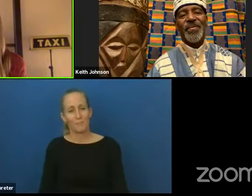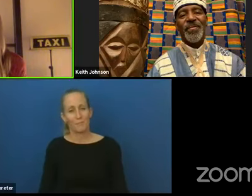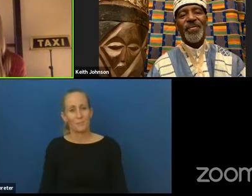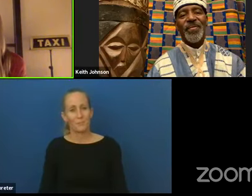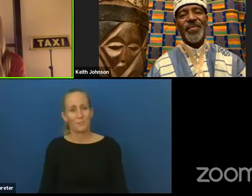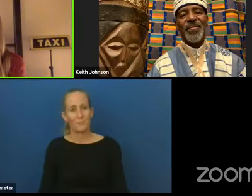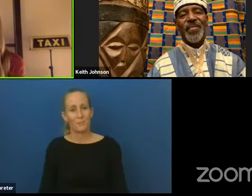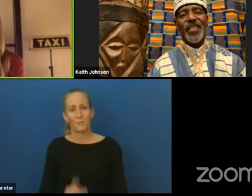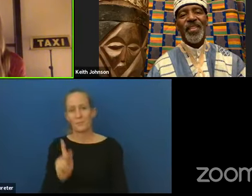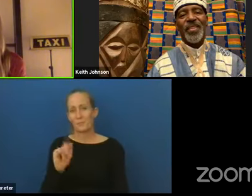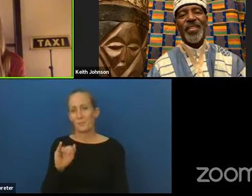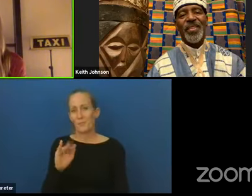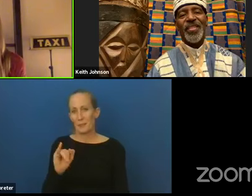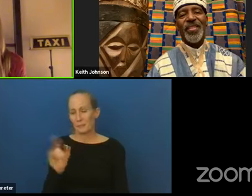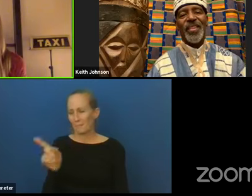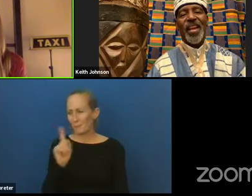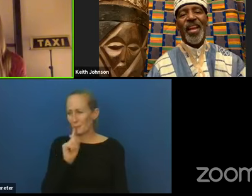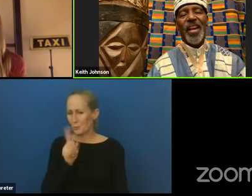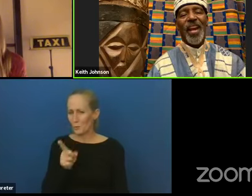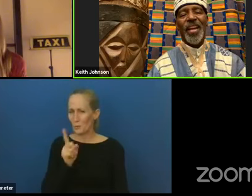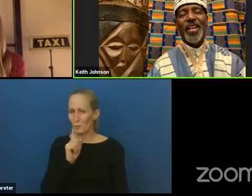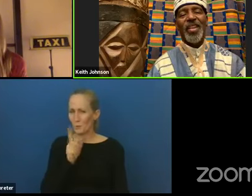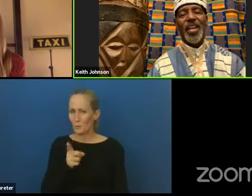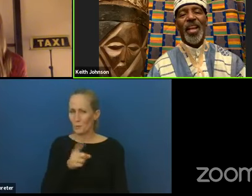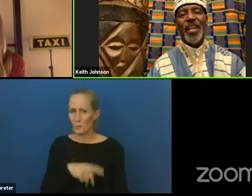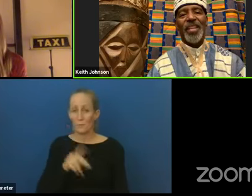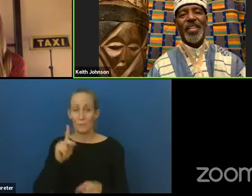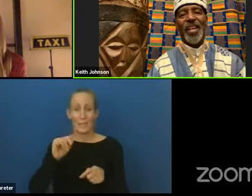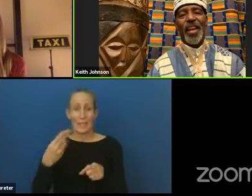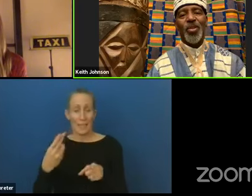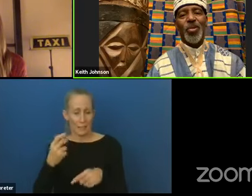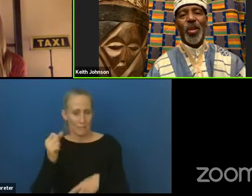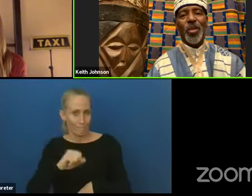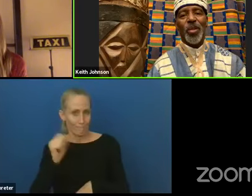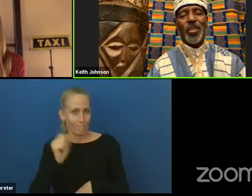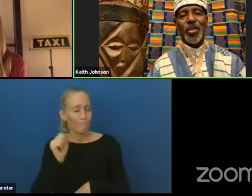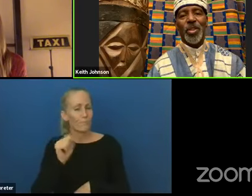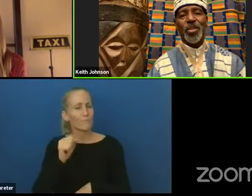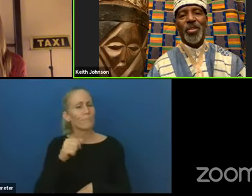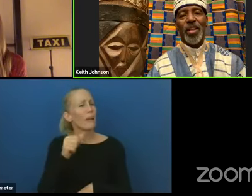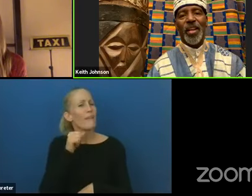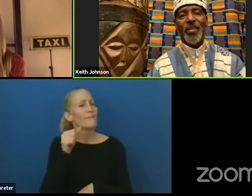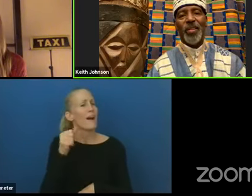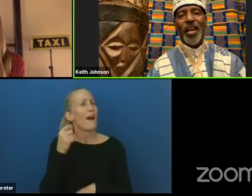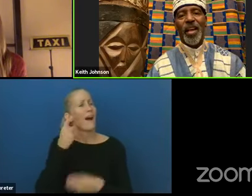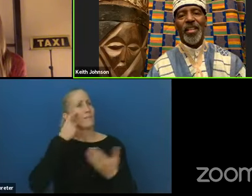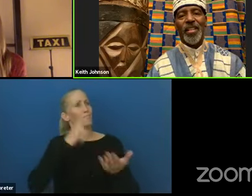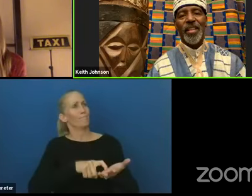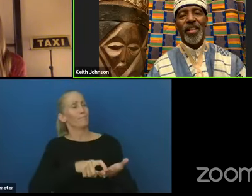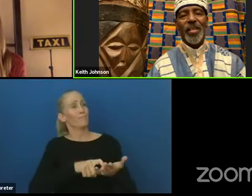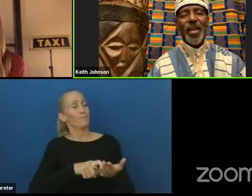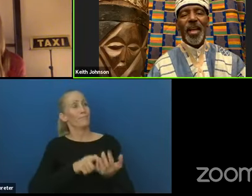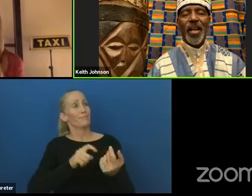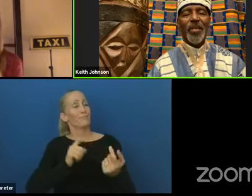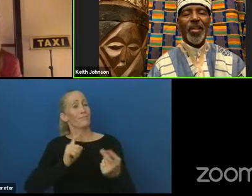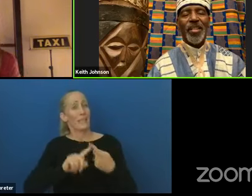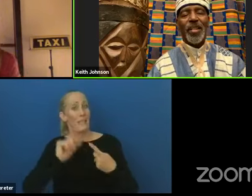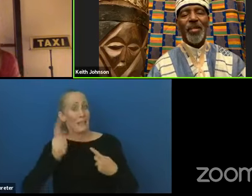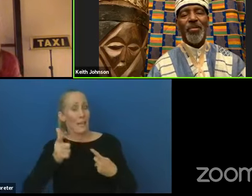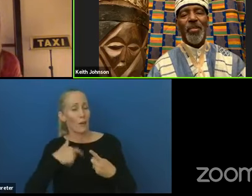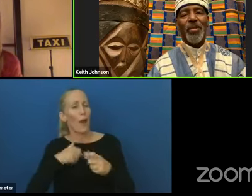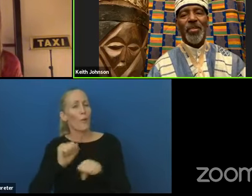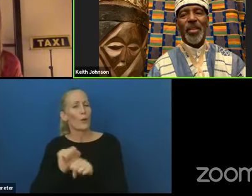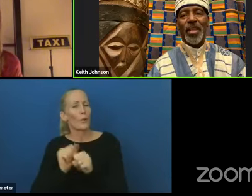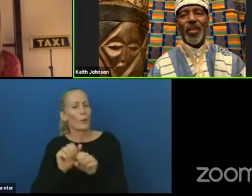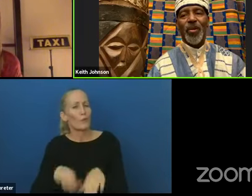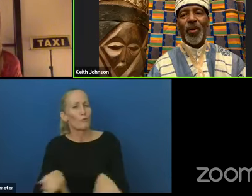That's true. That's true. Yeah, I didn't look at it until I was working with some children and I realized, man, I'm learning